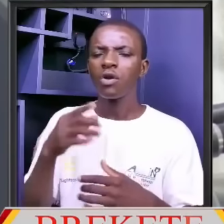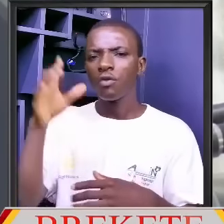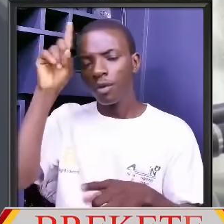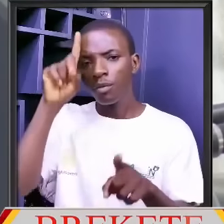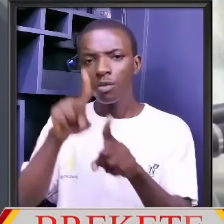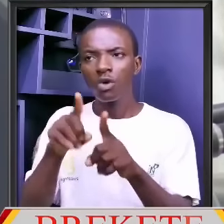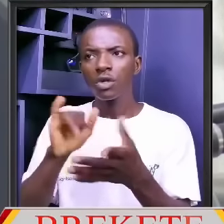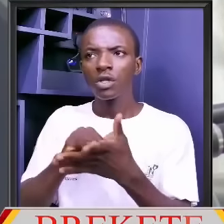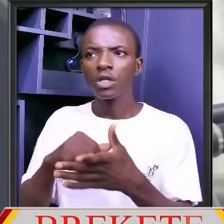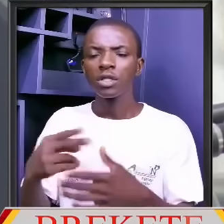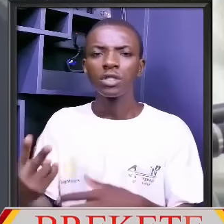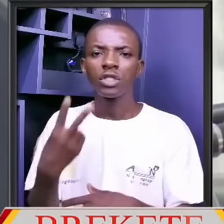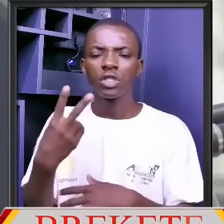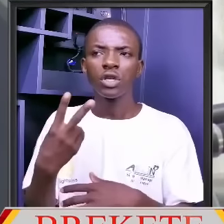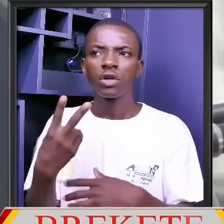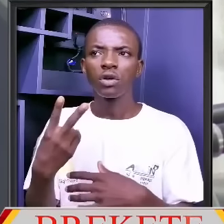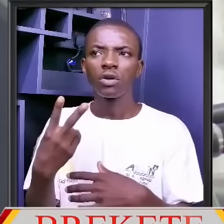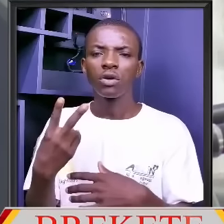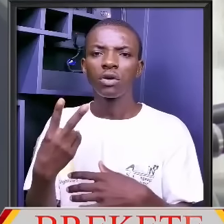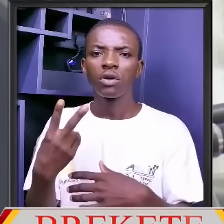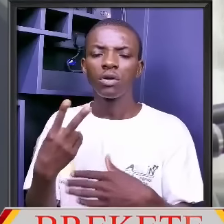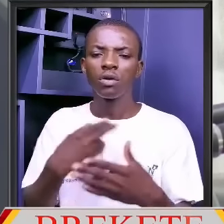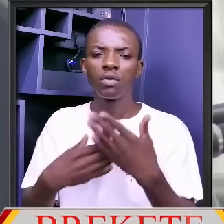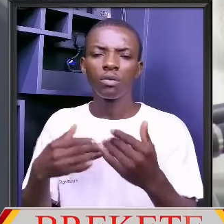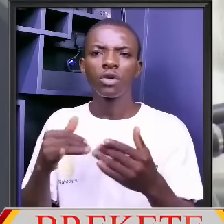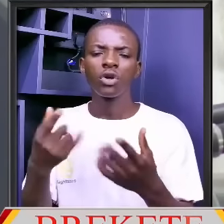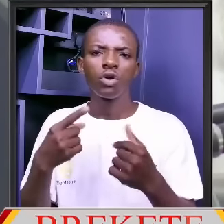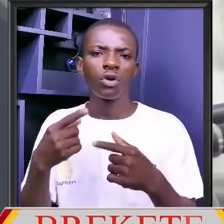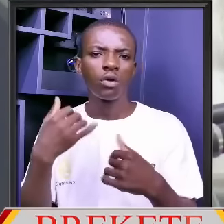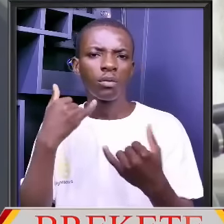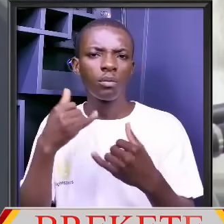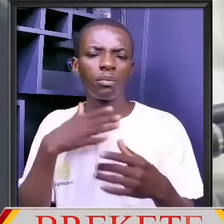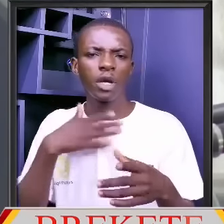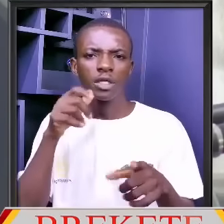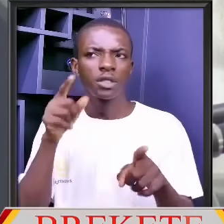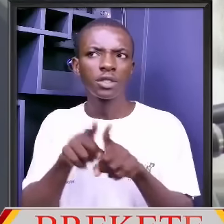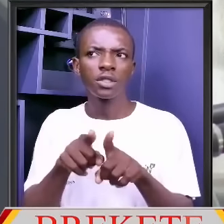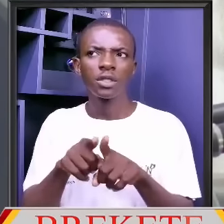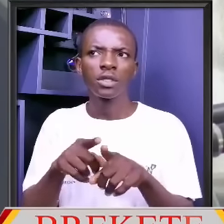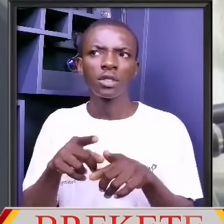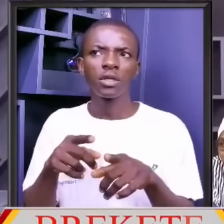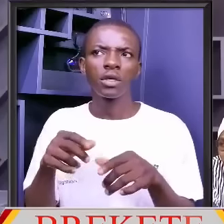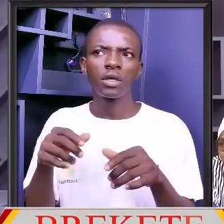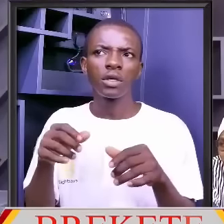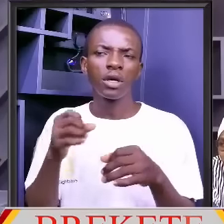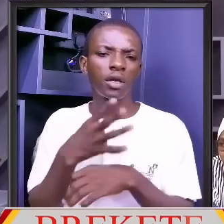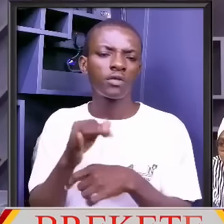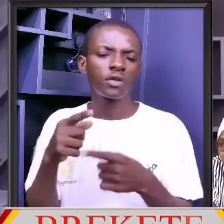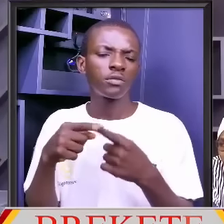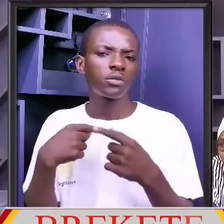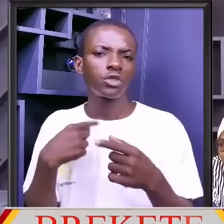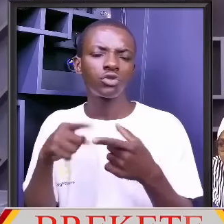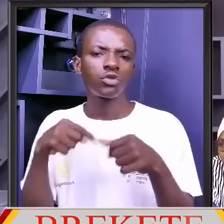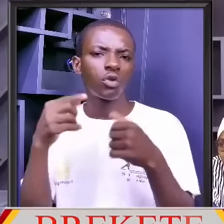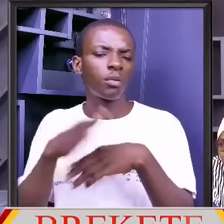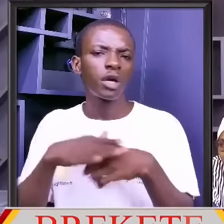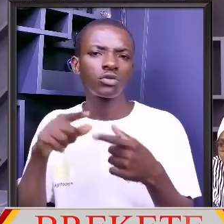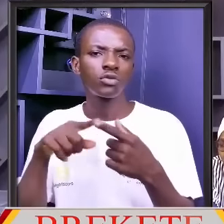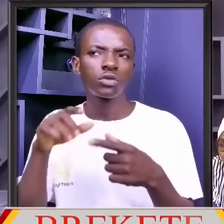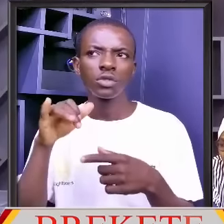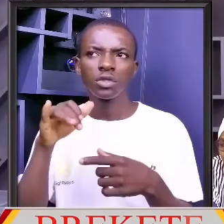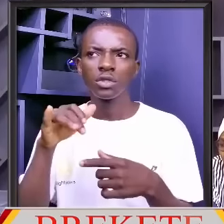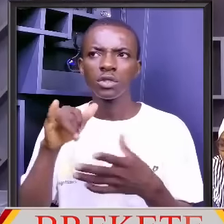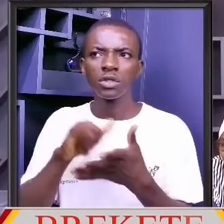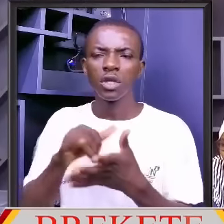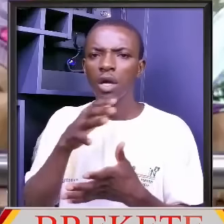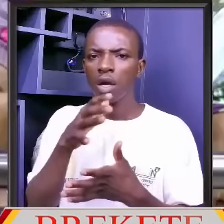my brother will be our second born. He don't die now. Mm-mm. He can't come. He can't say my sister info advise me, make me go back to that woman. Say me